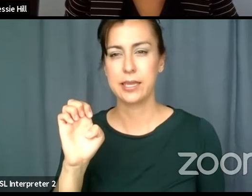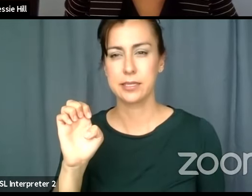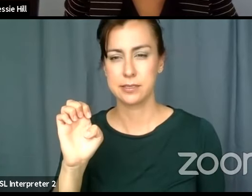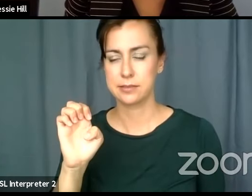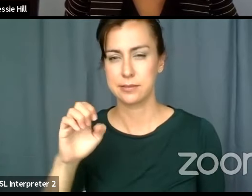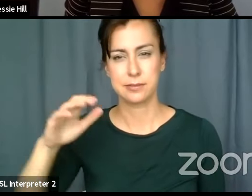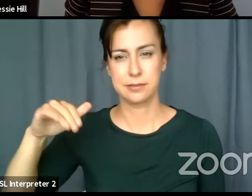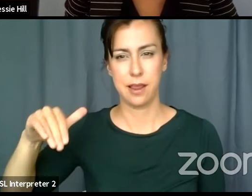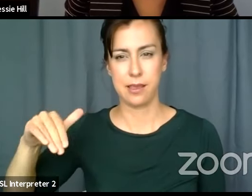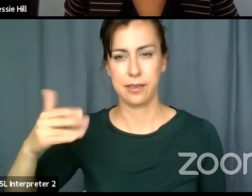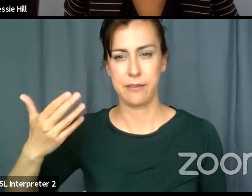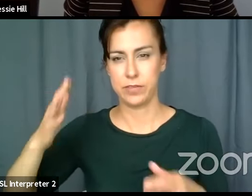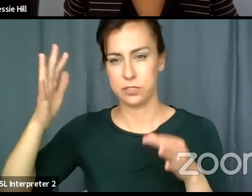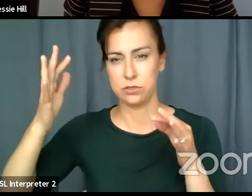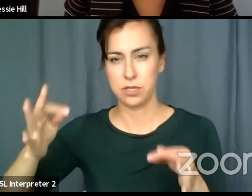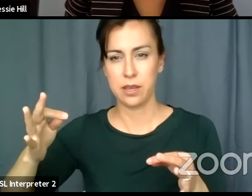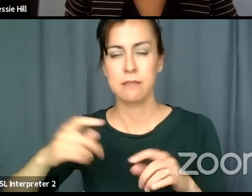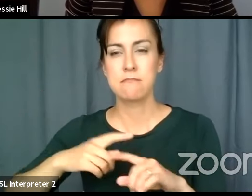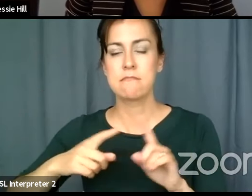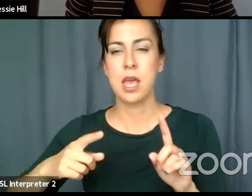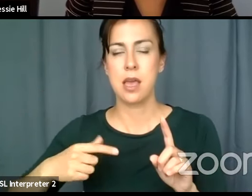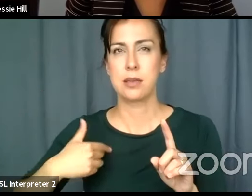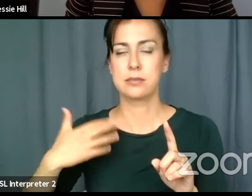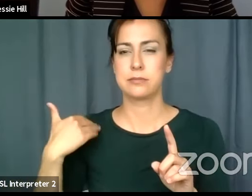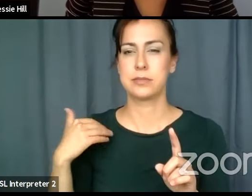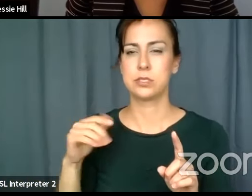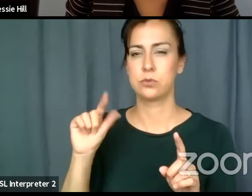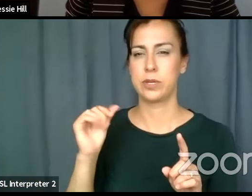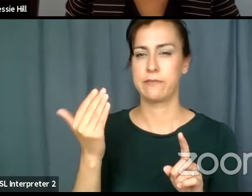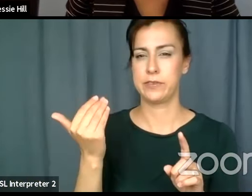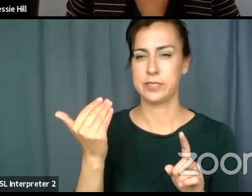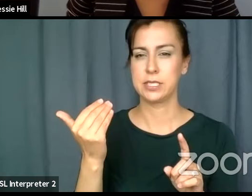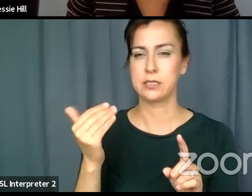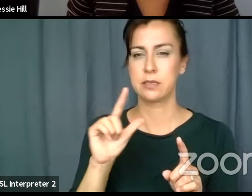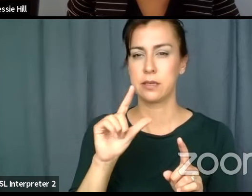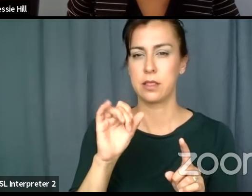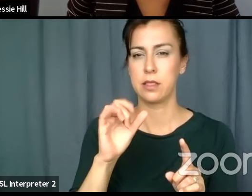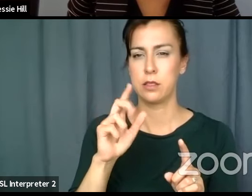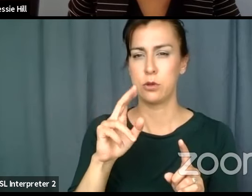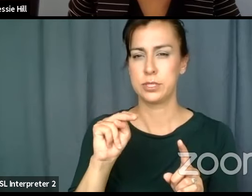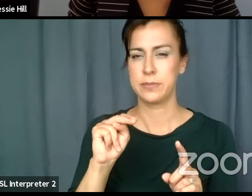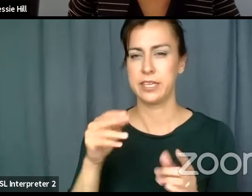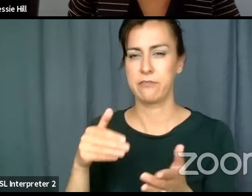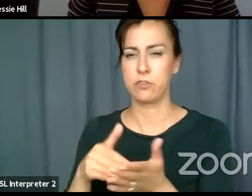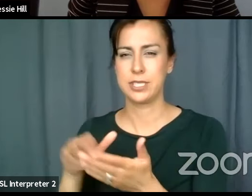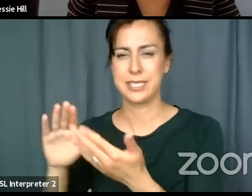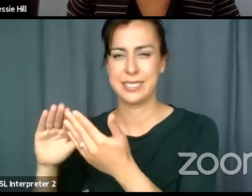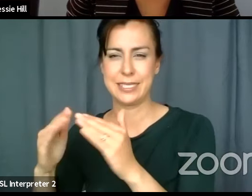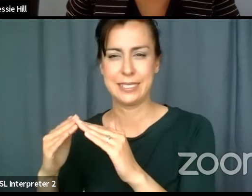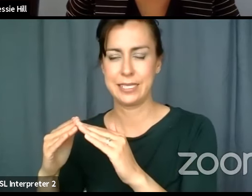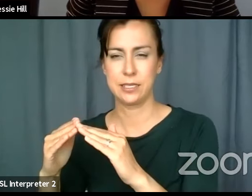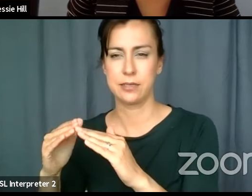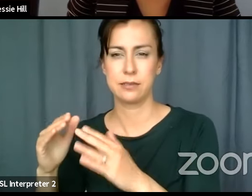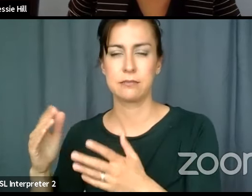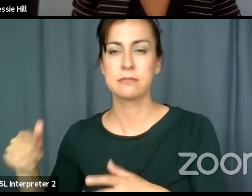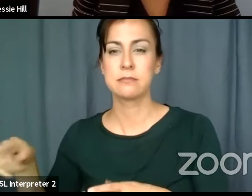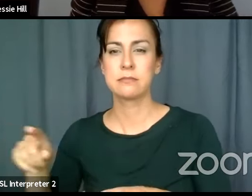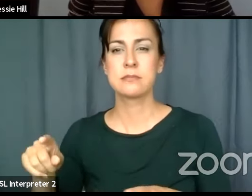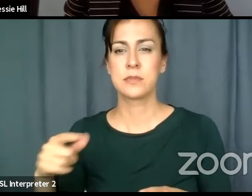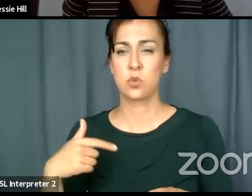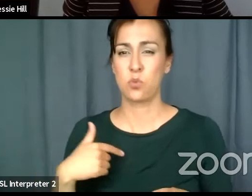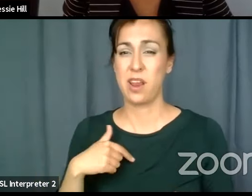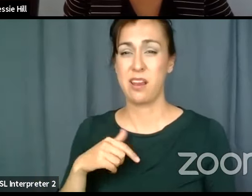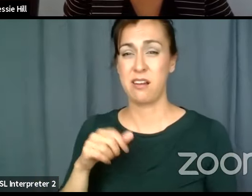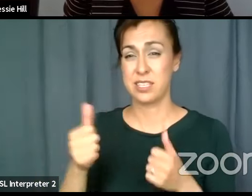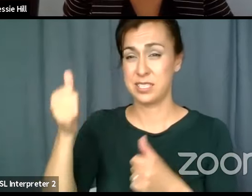from June of 2018, Lozman versus City of Rivera Beach, which Supreme Court held